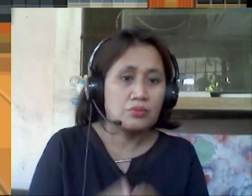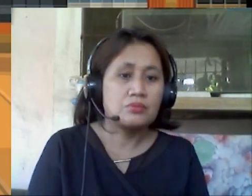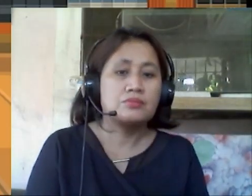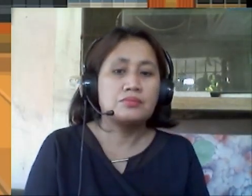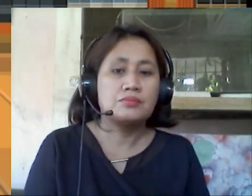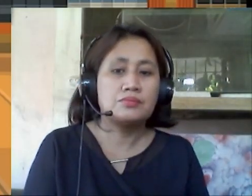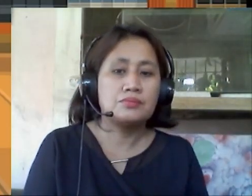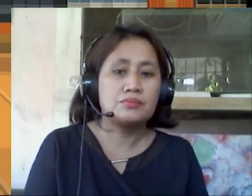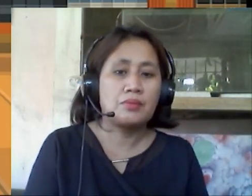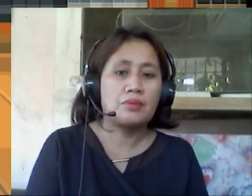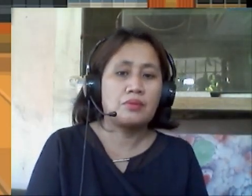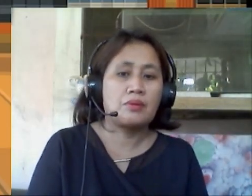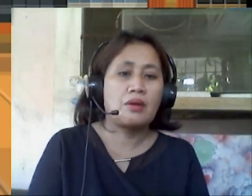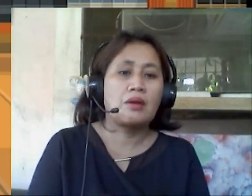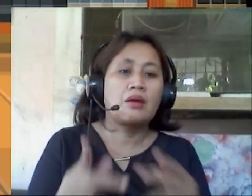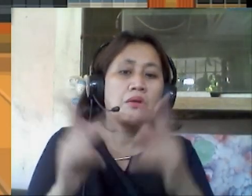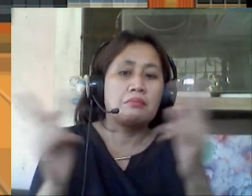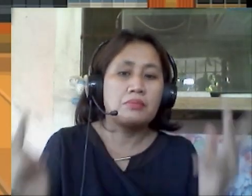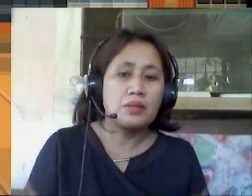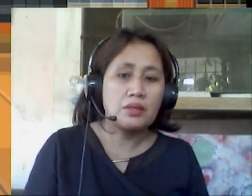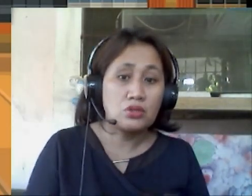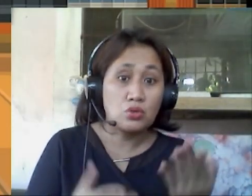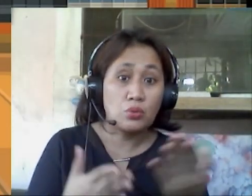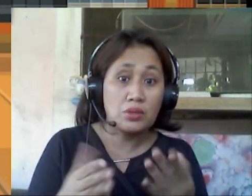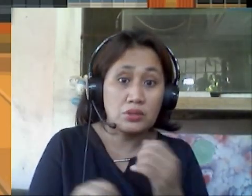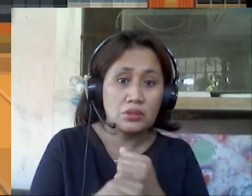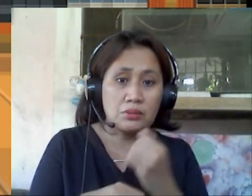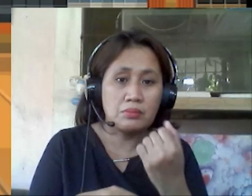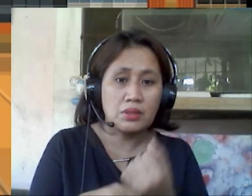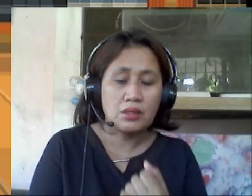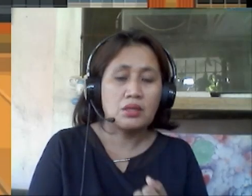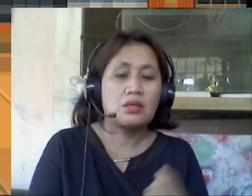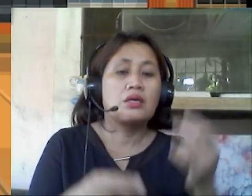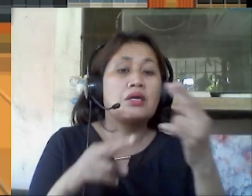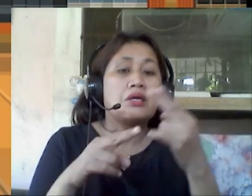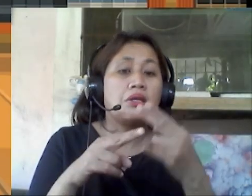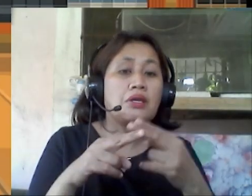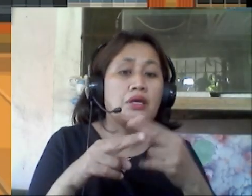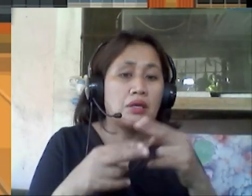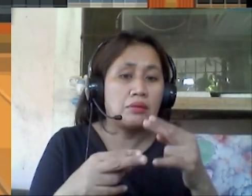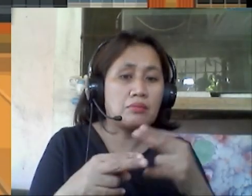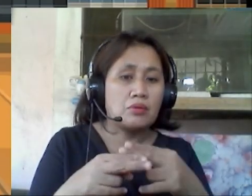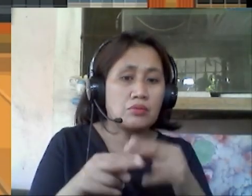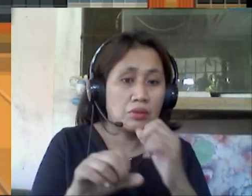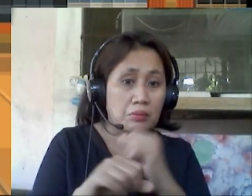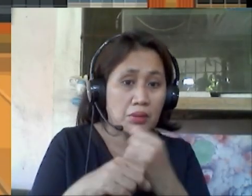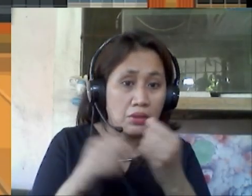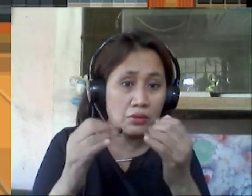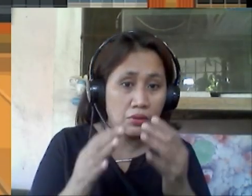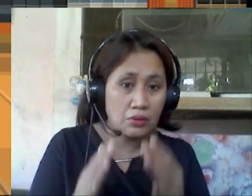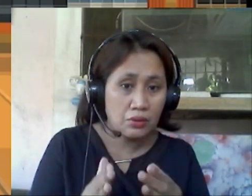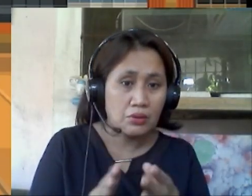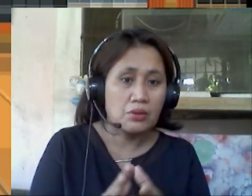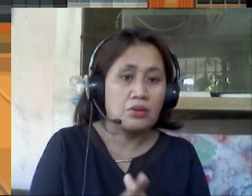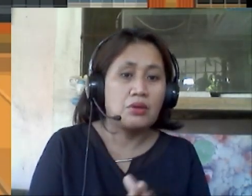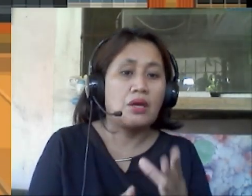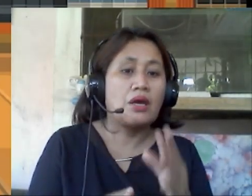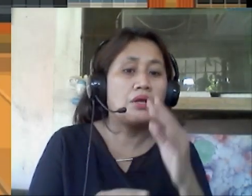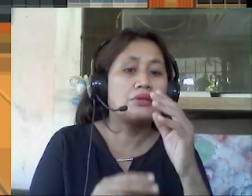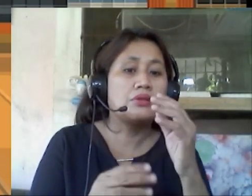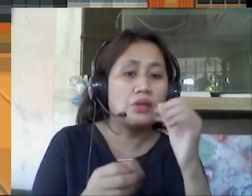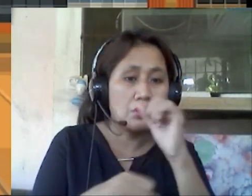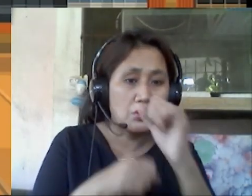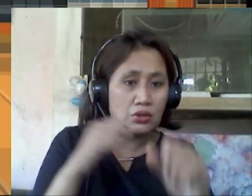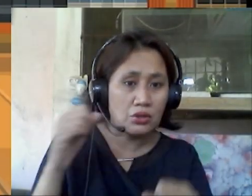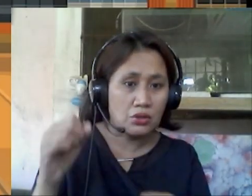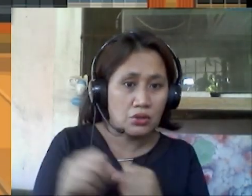period, place of publication, colon, name of publisher, period, year of